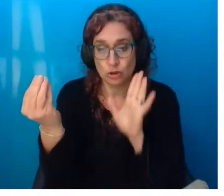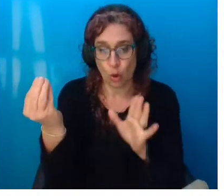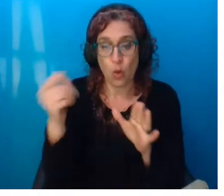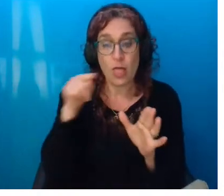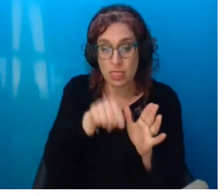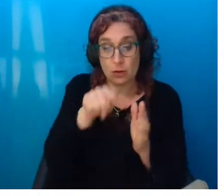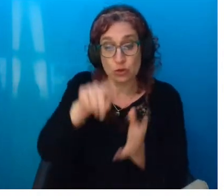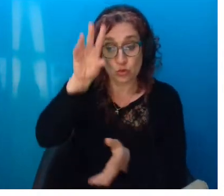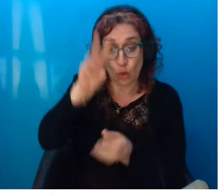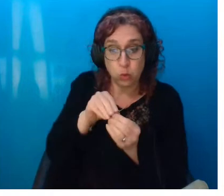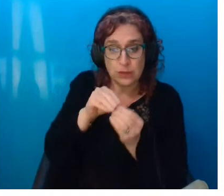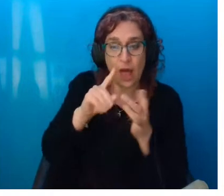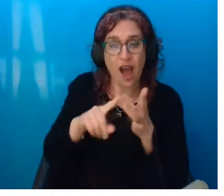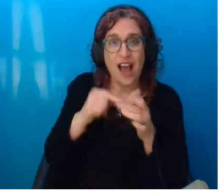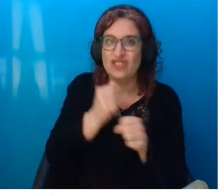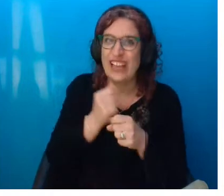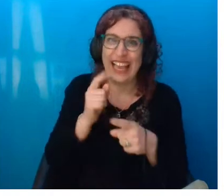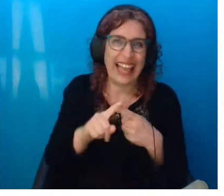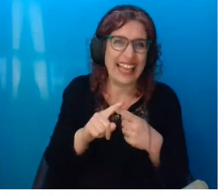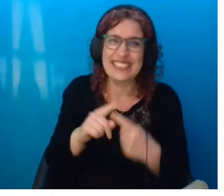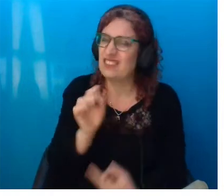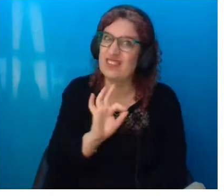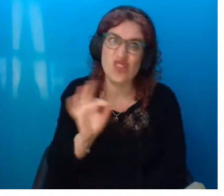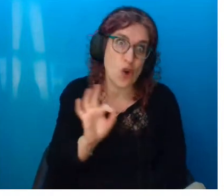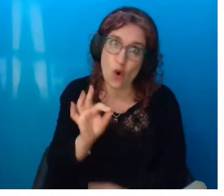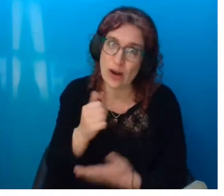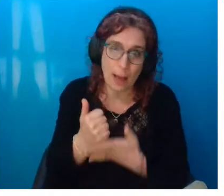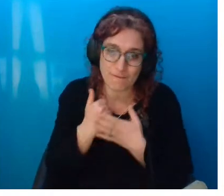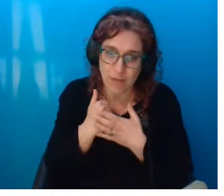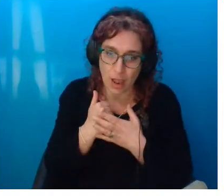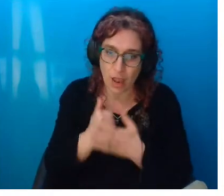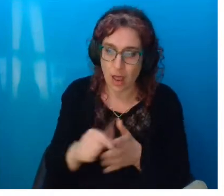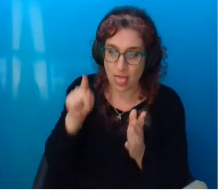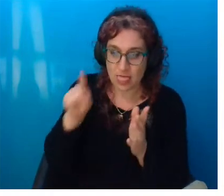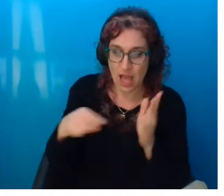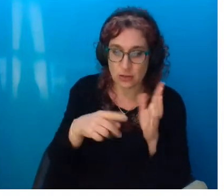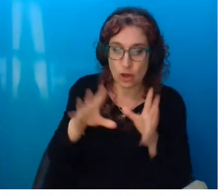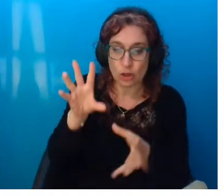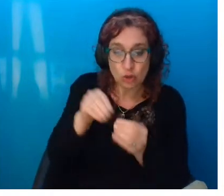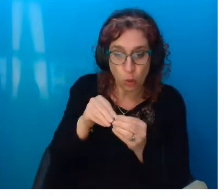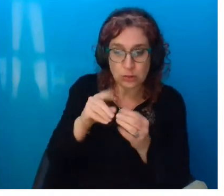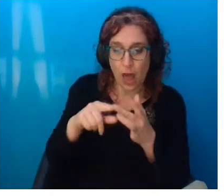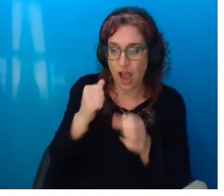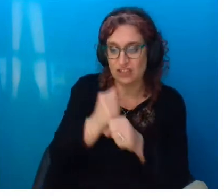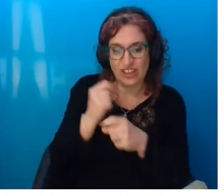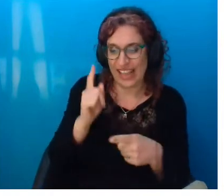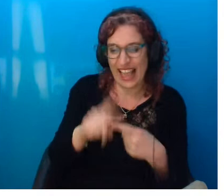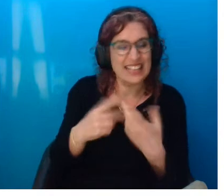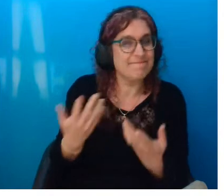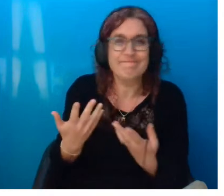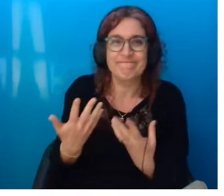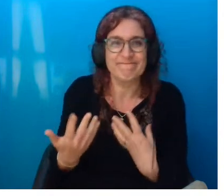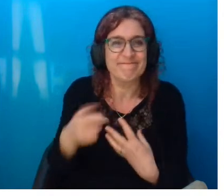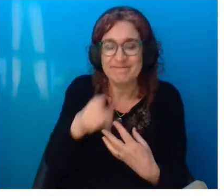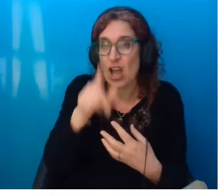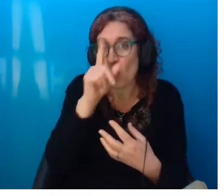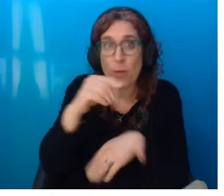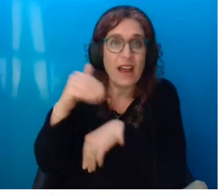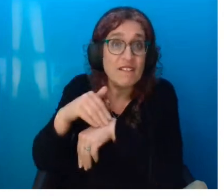very unhelpful test. So total IgE is non-specific. It is influenced by other factors such as